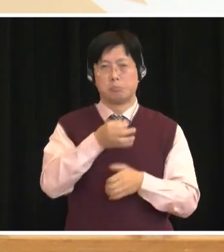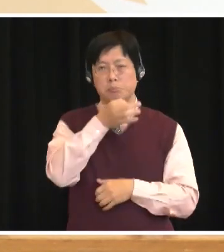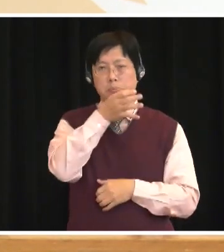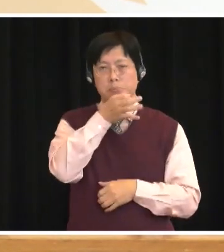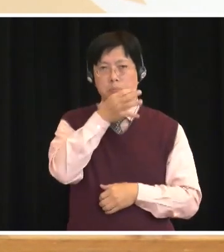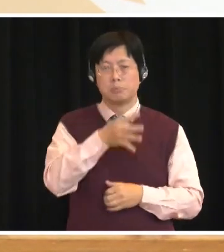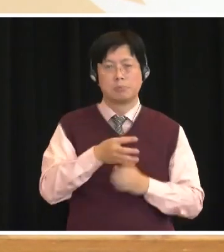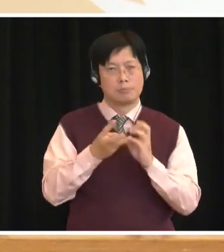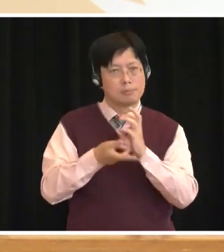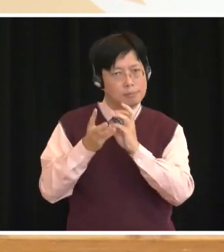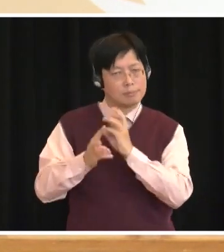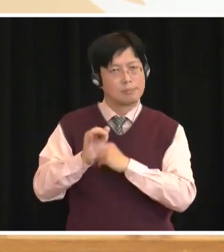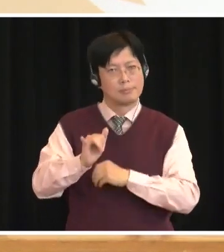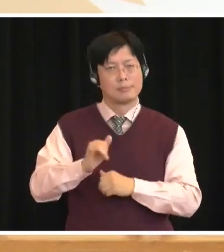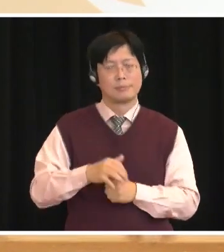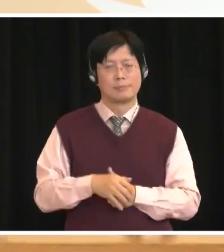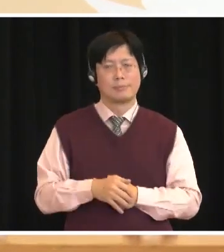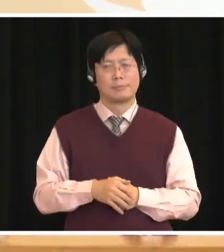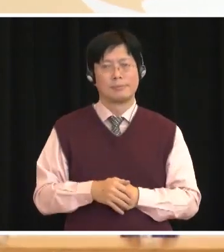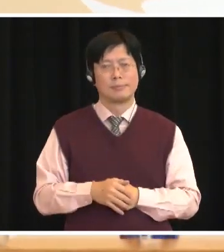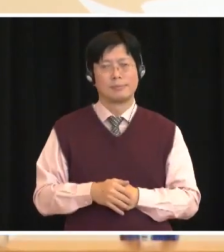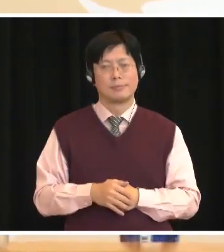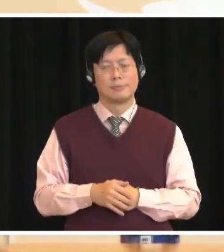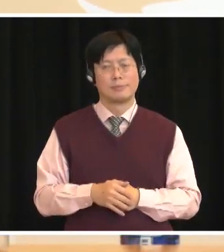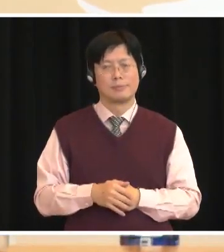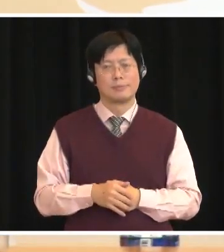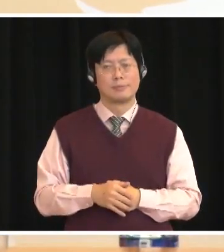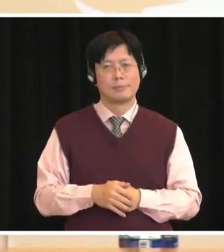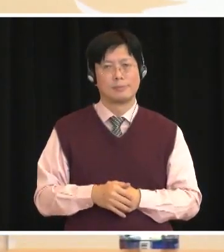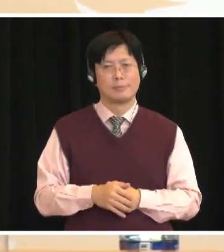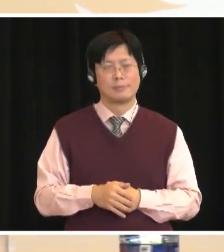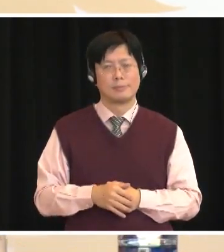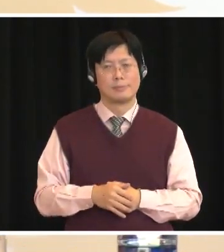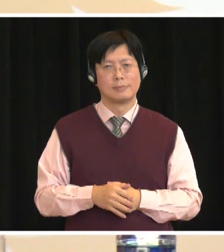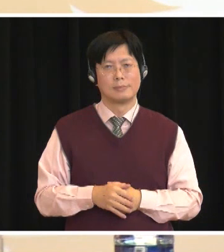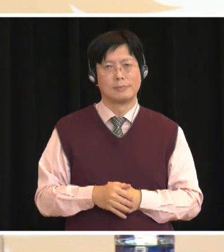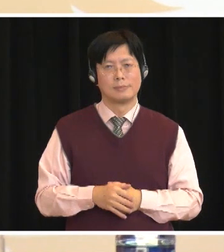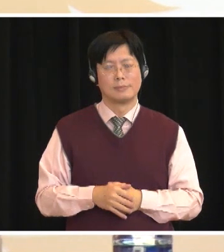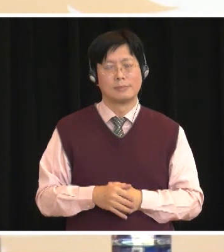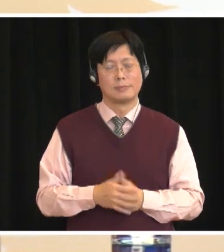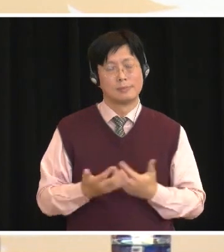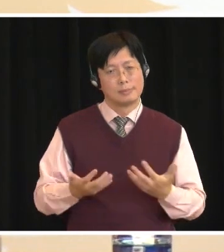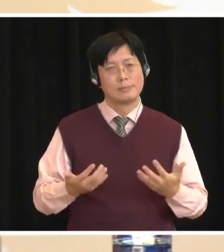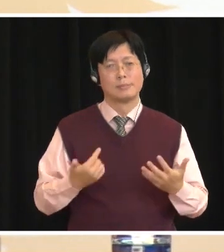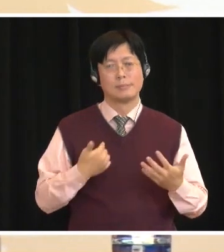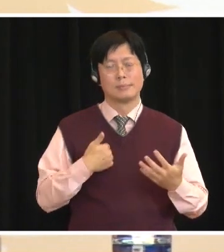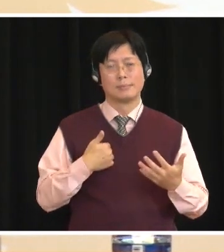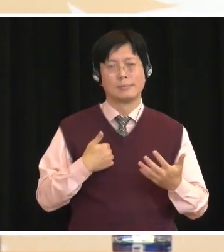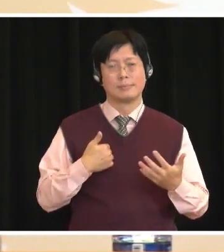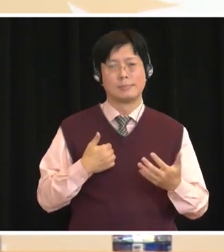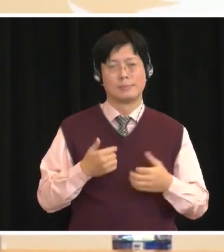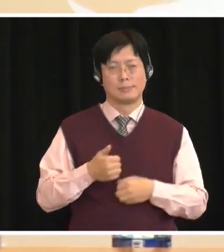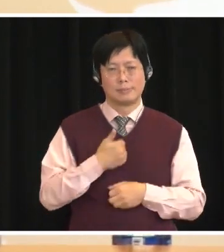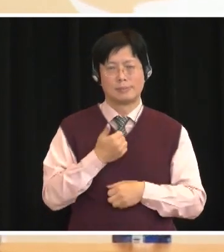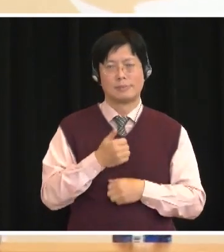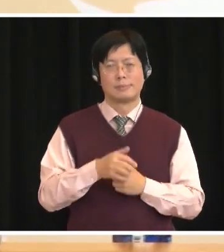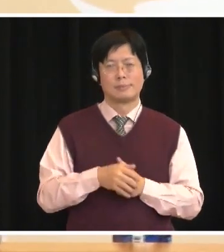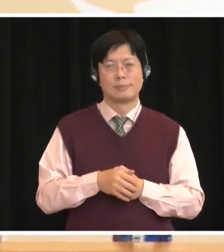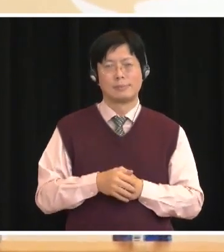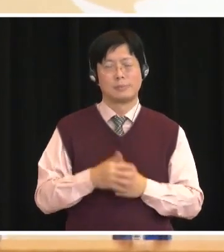are very pleased with all the information that we did receive over the